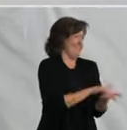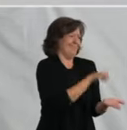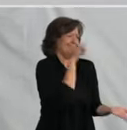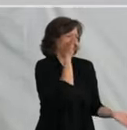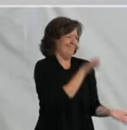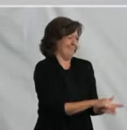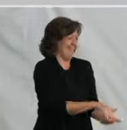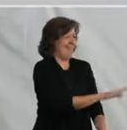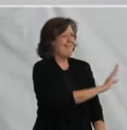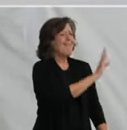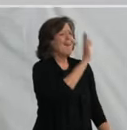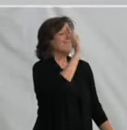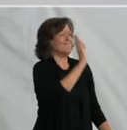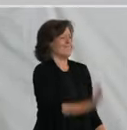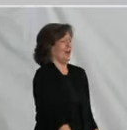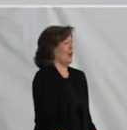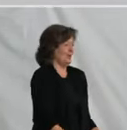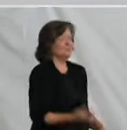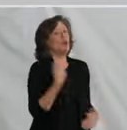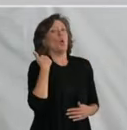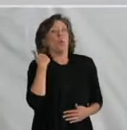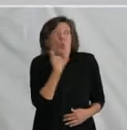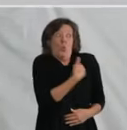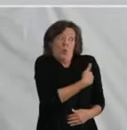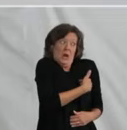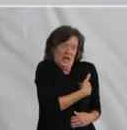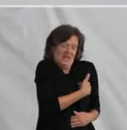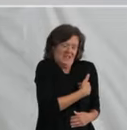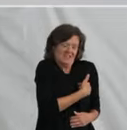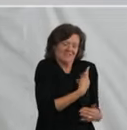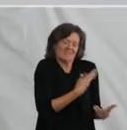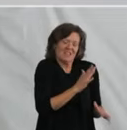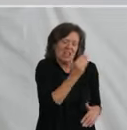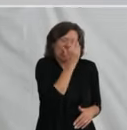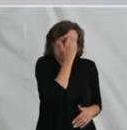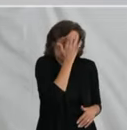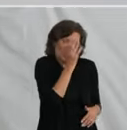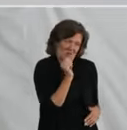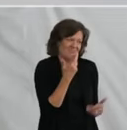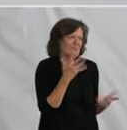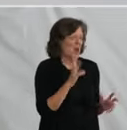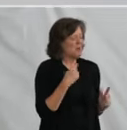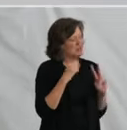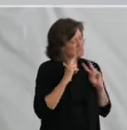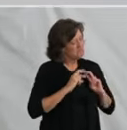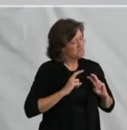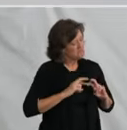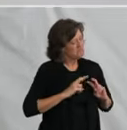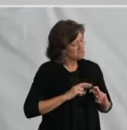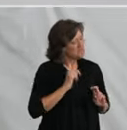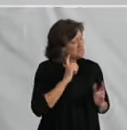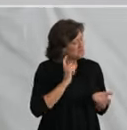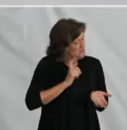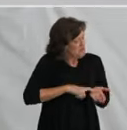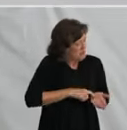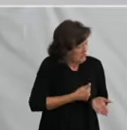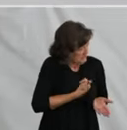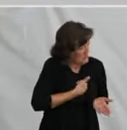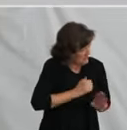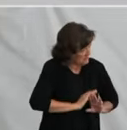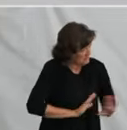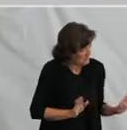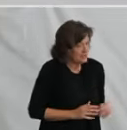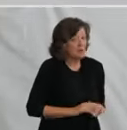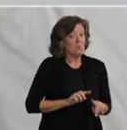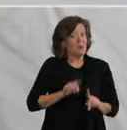We knew this. We were self-actualized. But Wally was living in some sort of